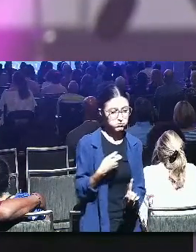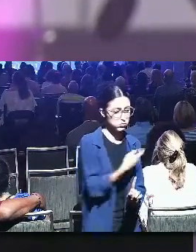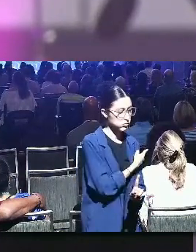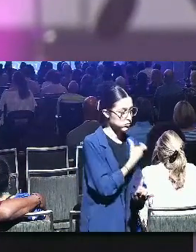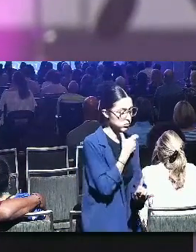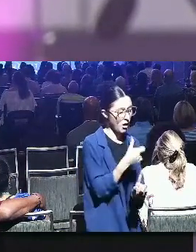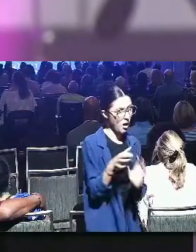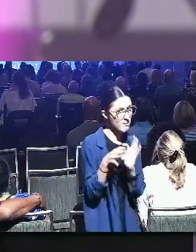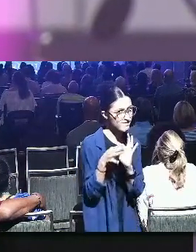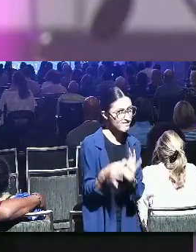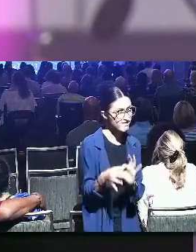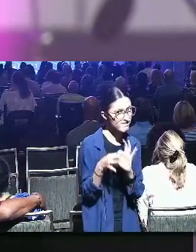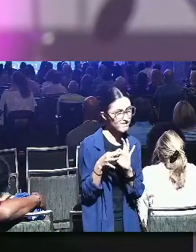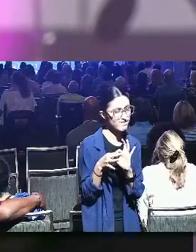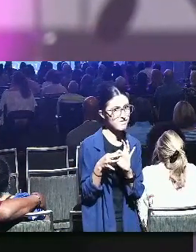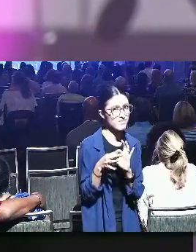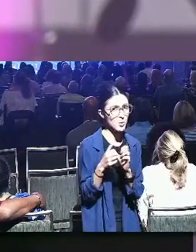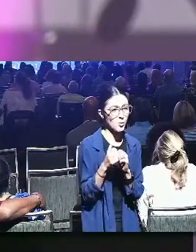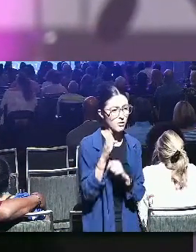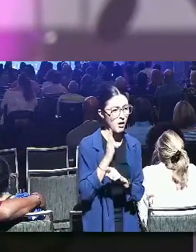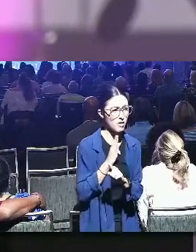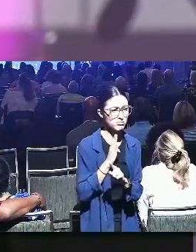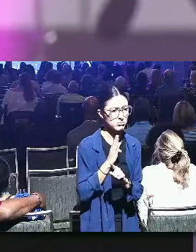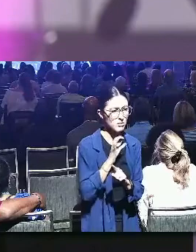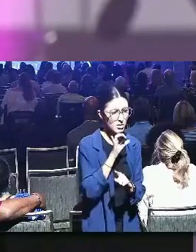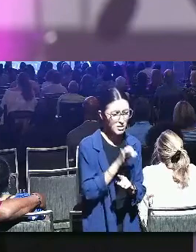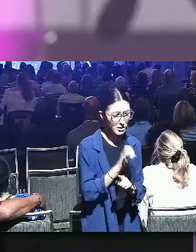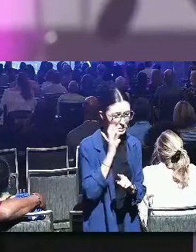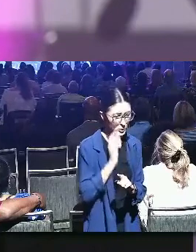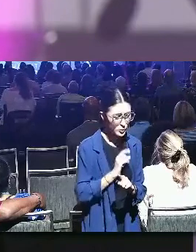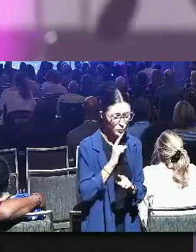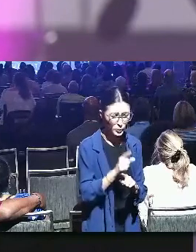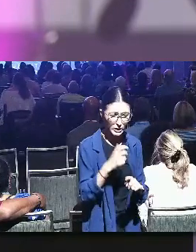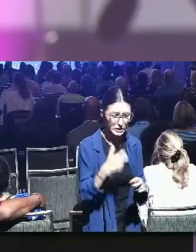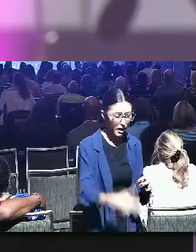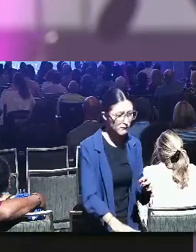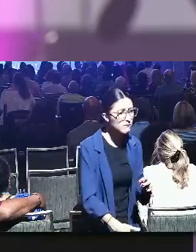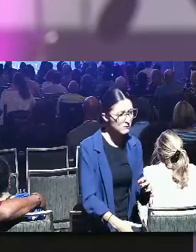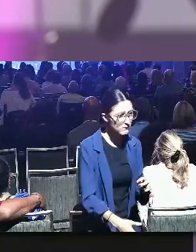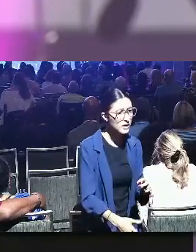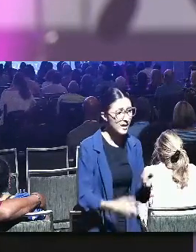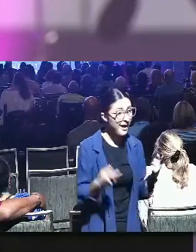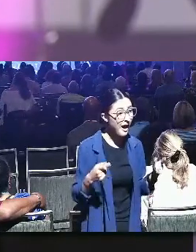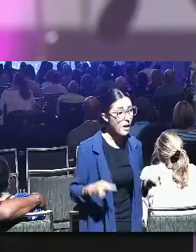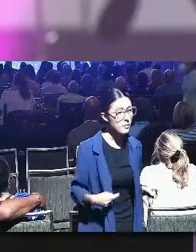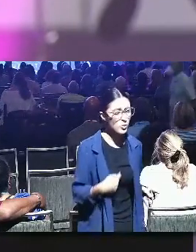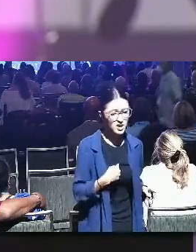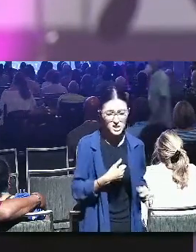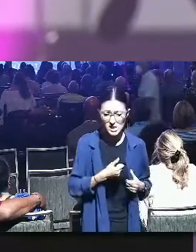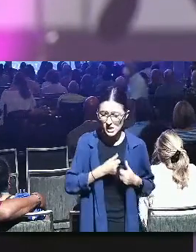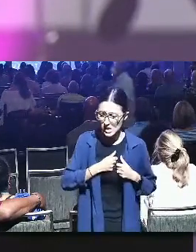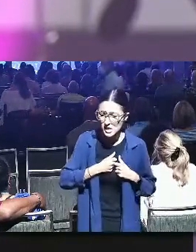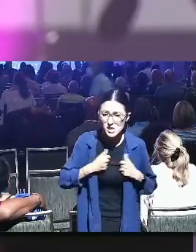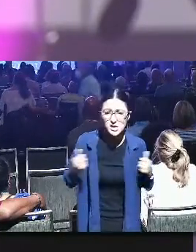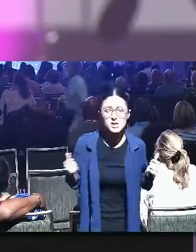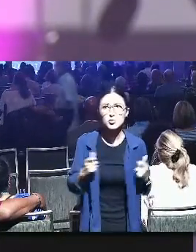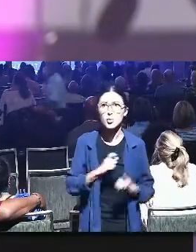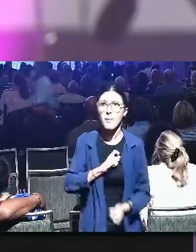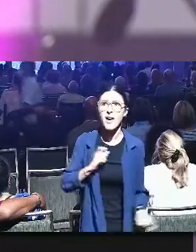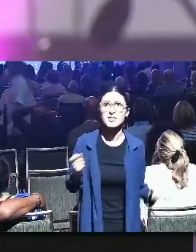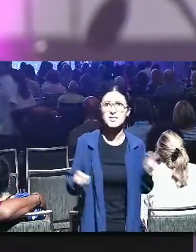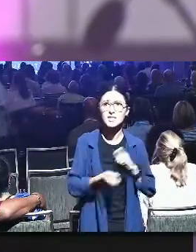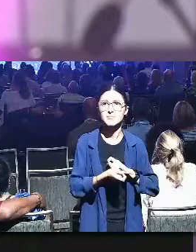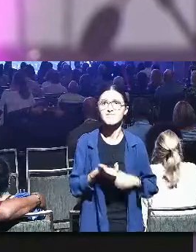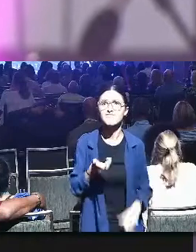hard. And I felt much more at peace when I repented and just got on to